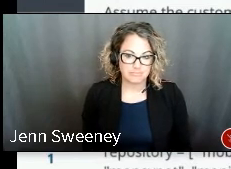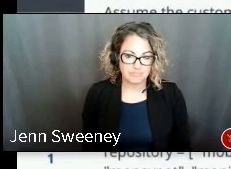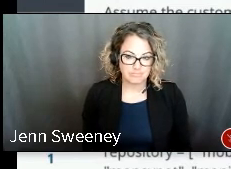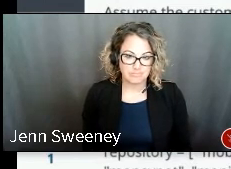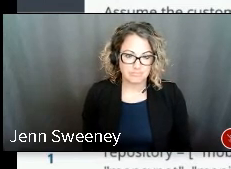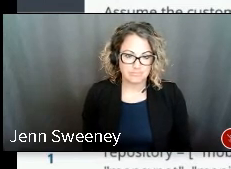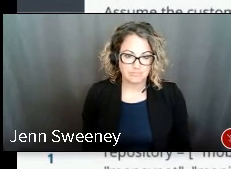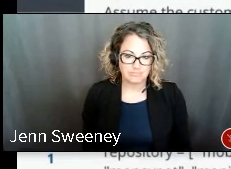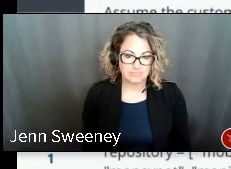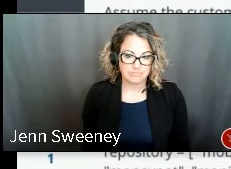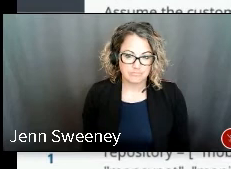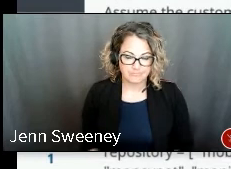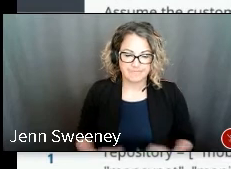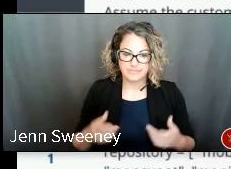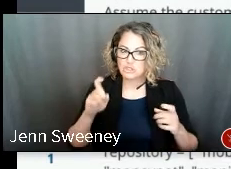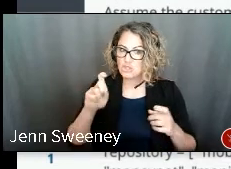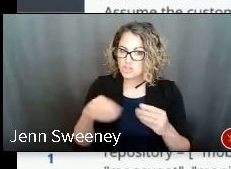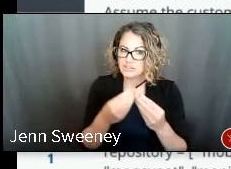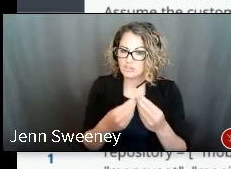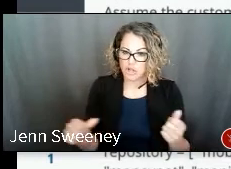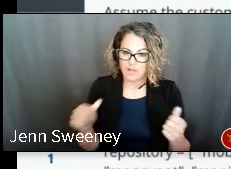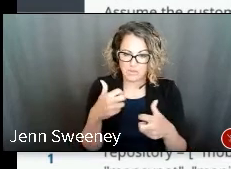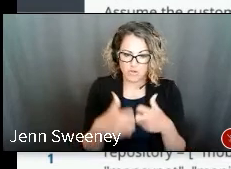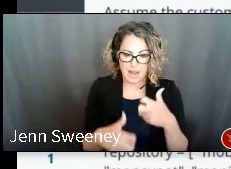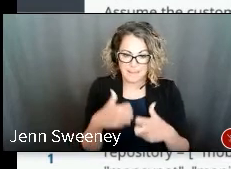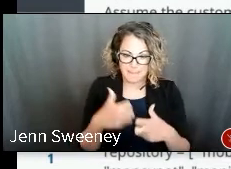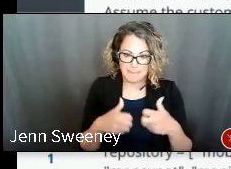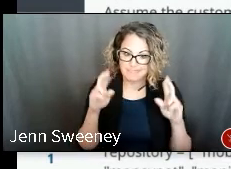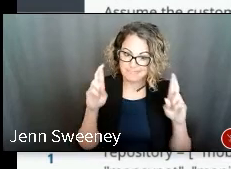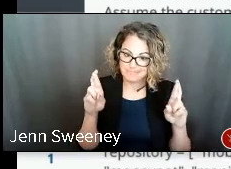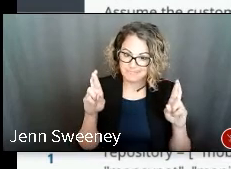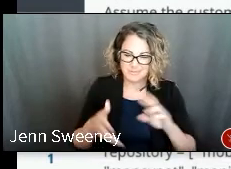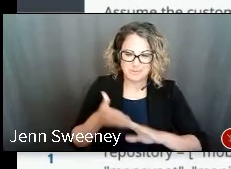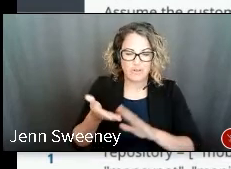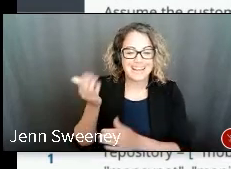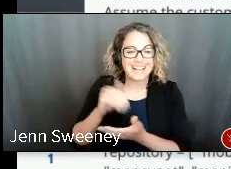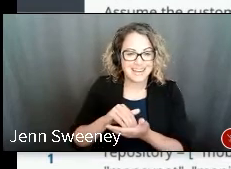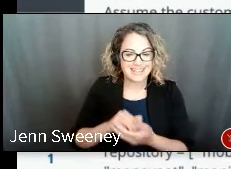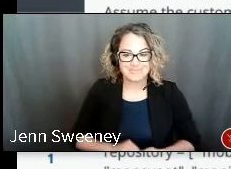Okay, this should solve this problem, hopefully. Let's run it again.